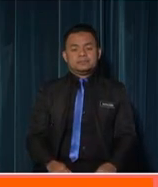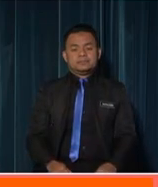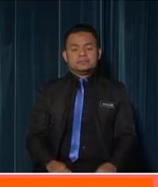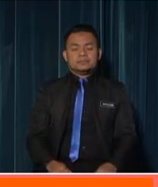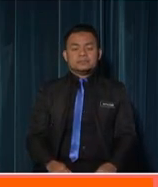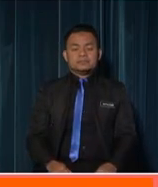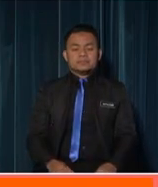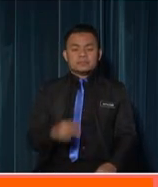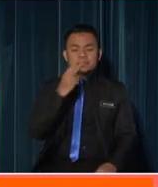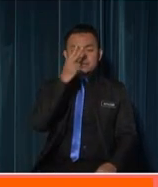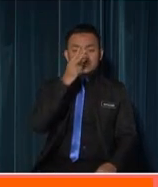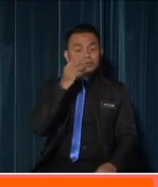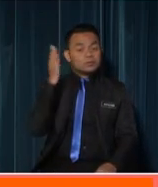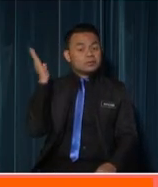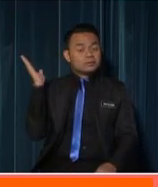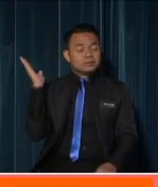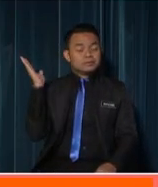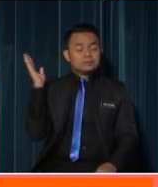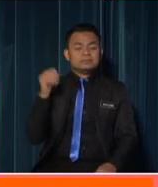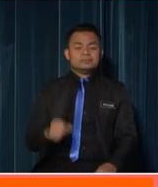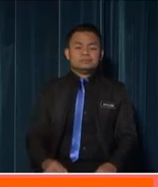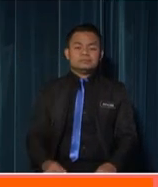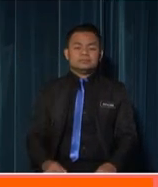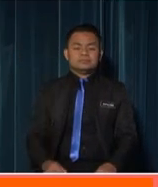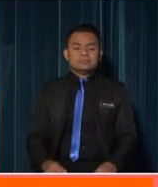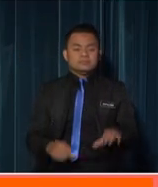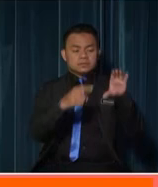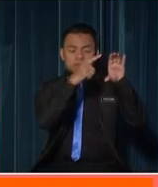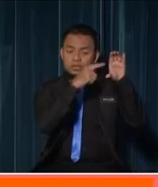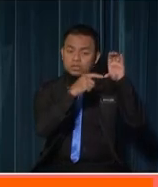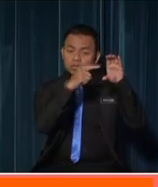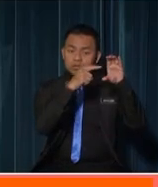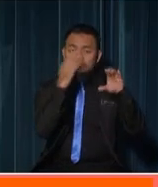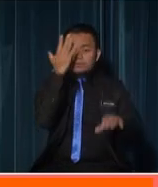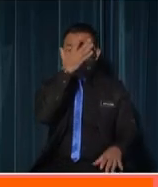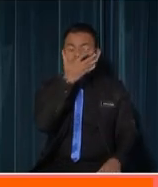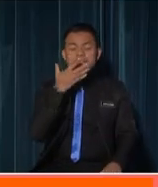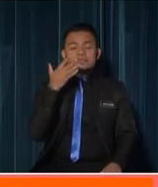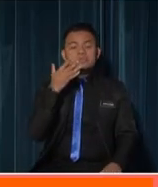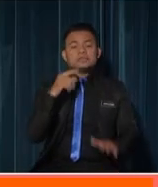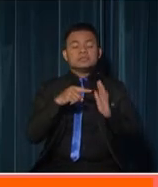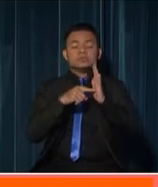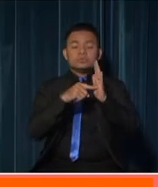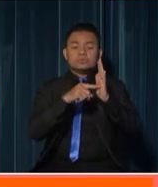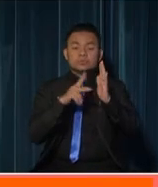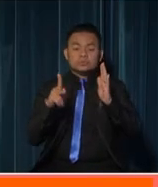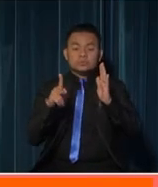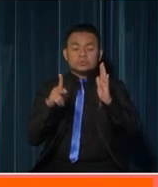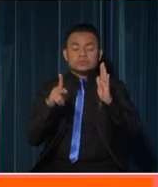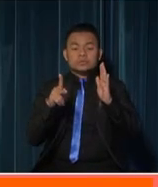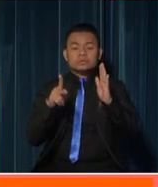Look at this slide. The clock face shows half an